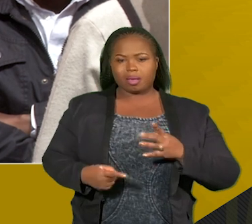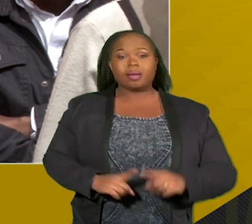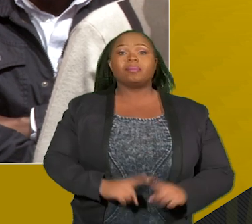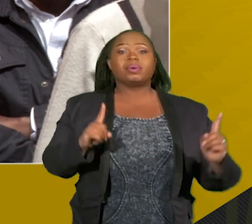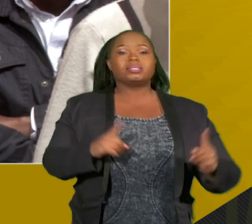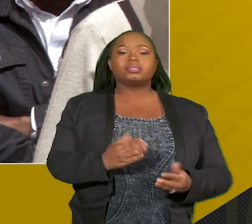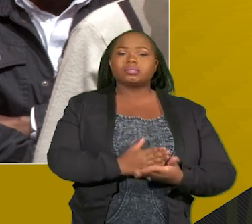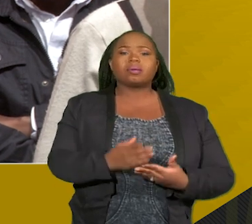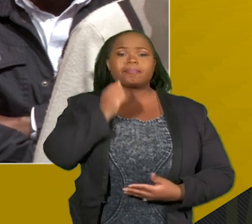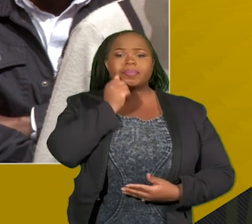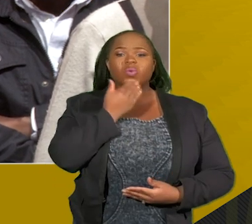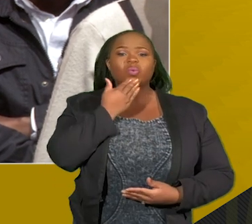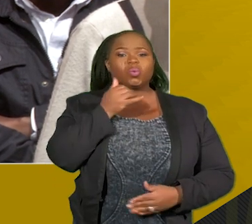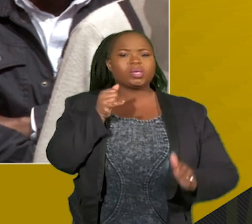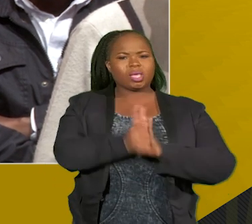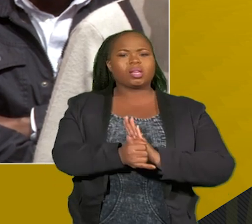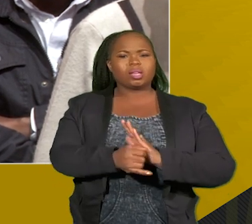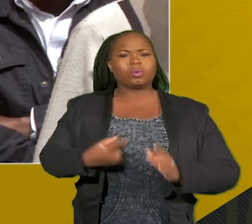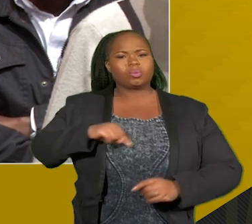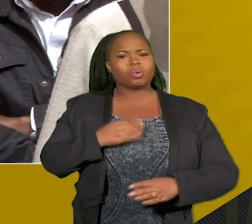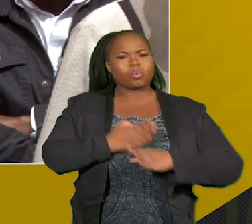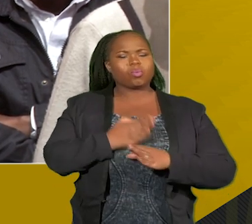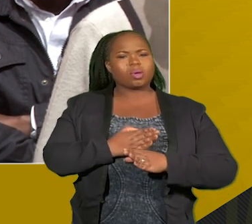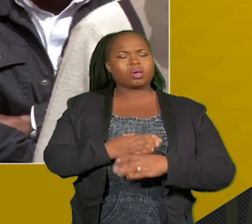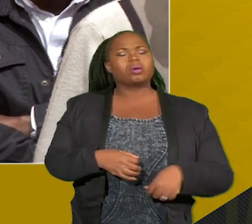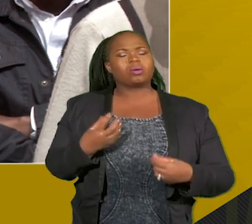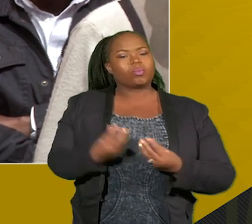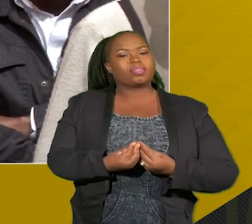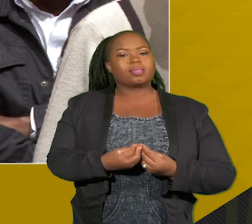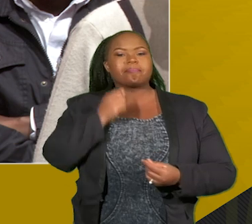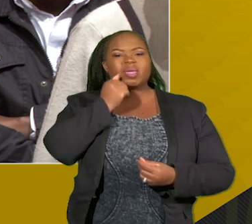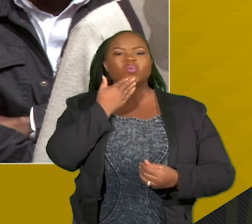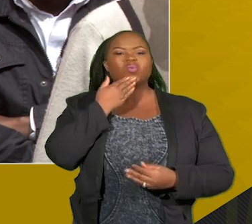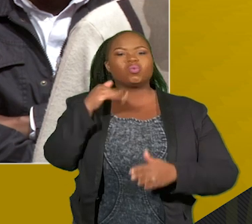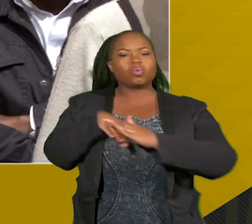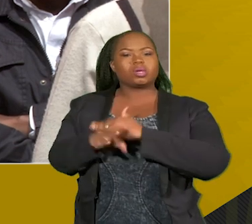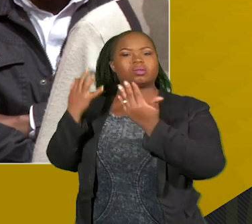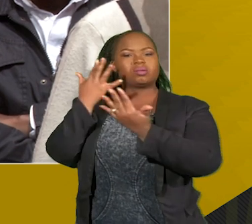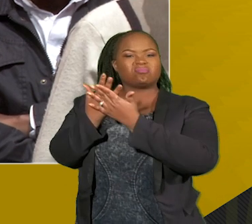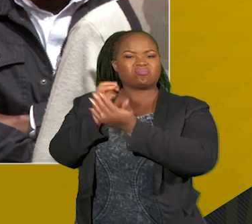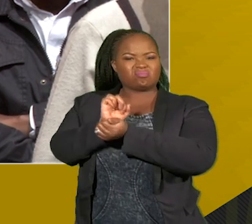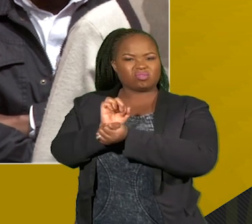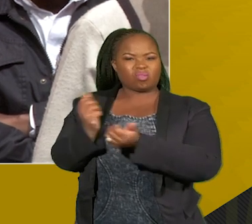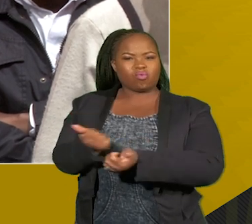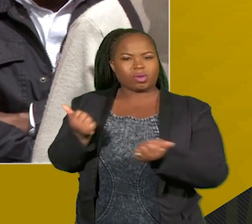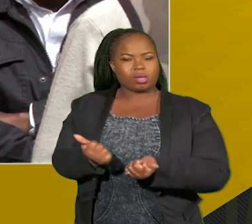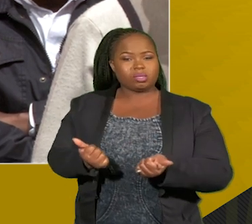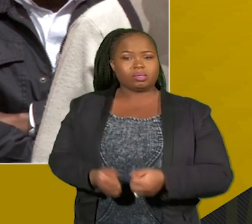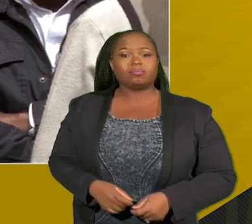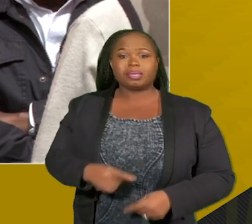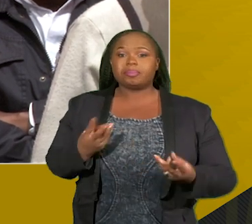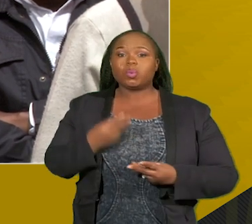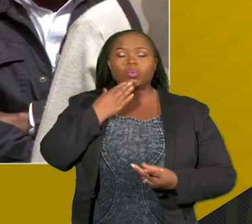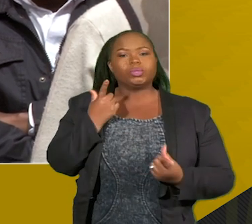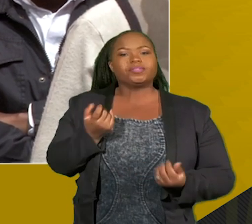However, there's men that have actually killed, we deal with men that are in conflict with the law, offenders and ex-offenders. Yeah. And people that have actually done